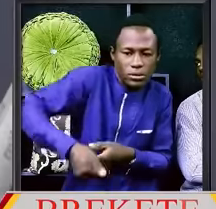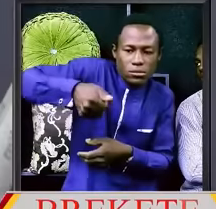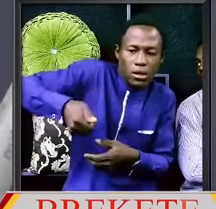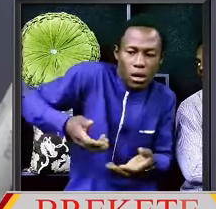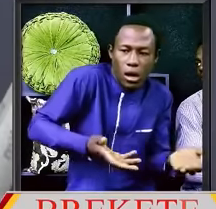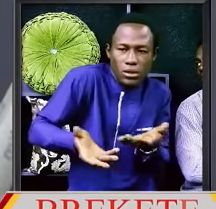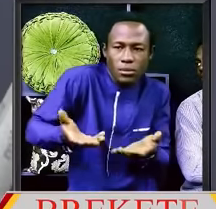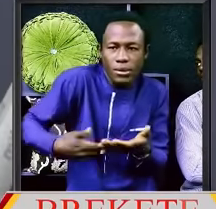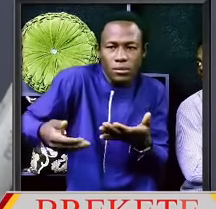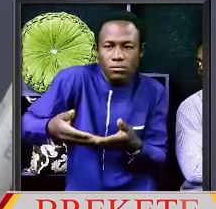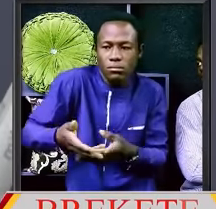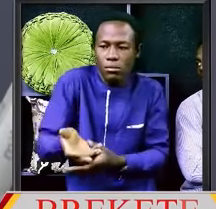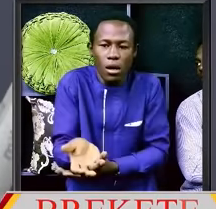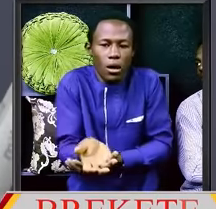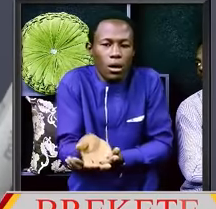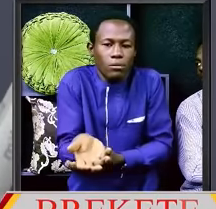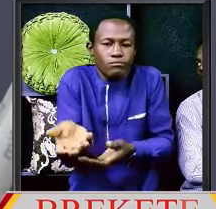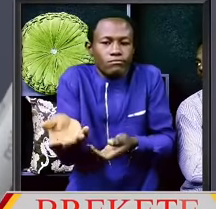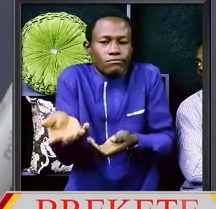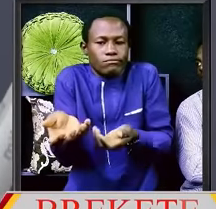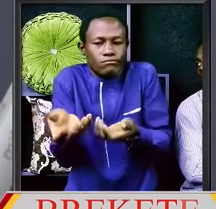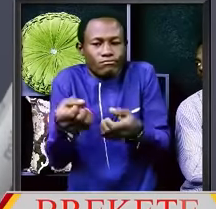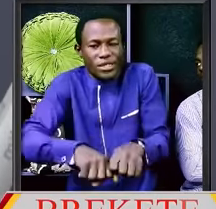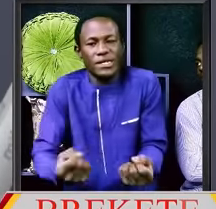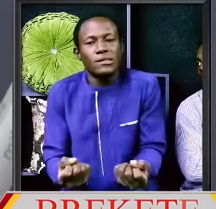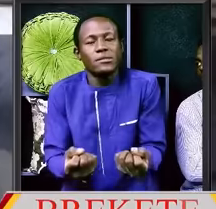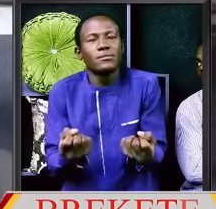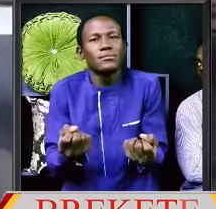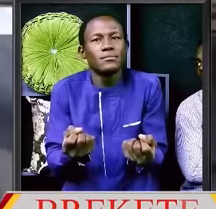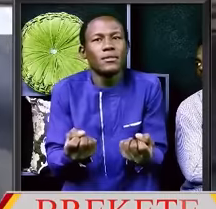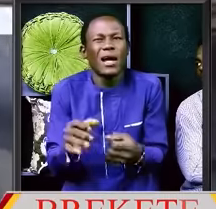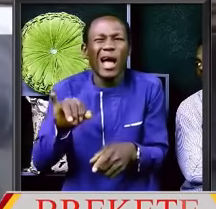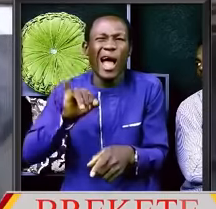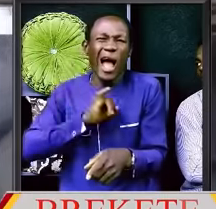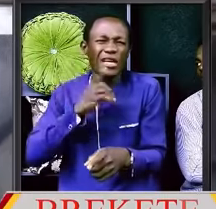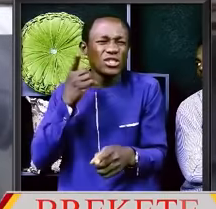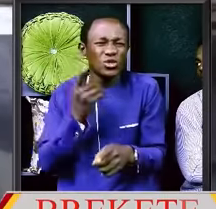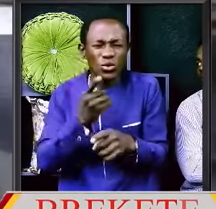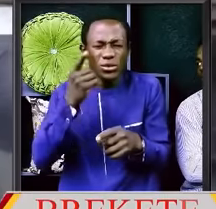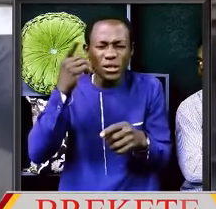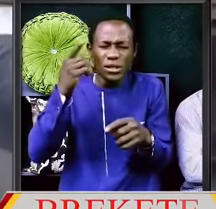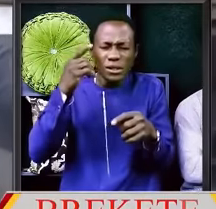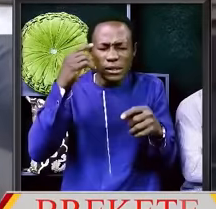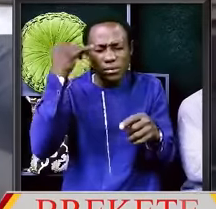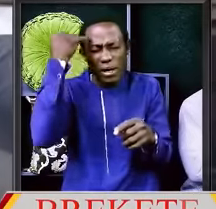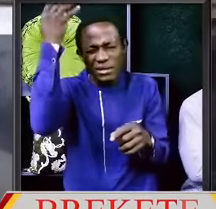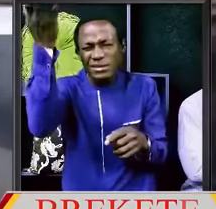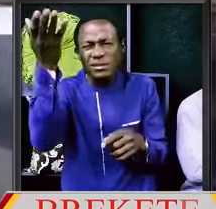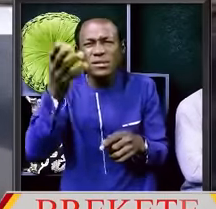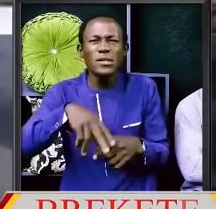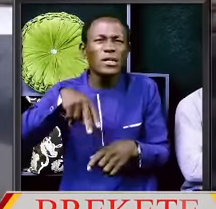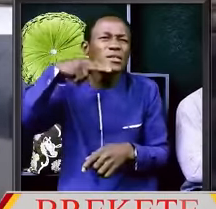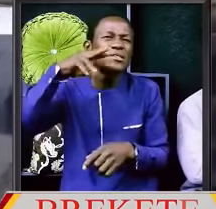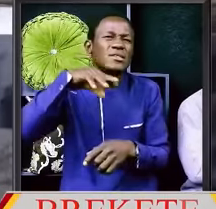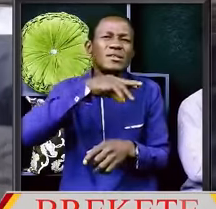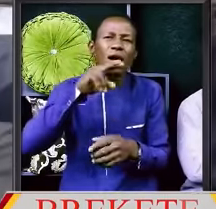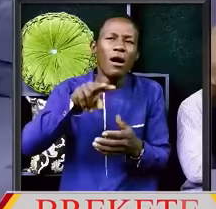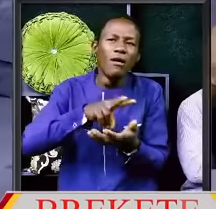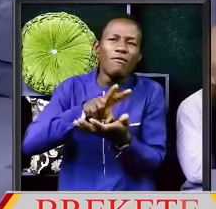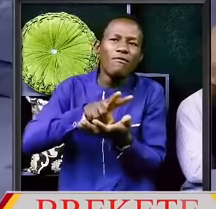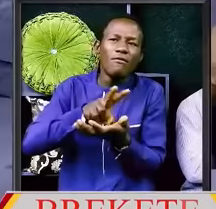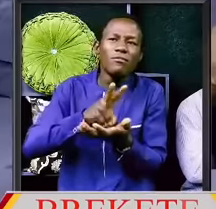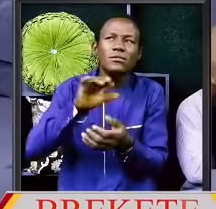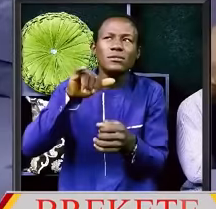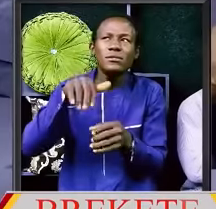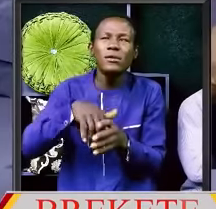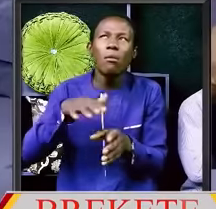come to Lisa because I see. I just imagine waiting at the Nigerian film. Don't enter my head. Oh, okay,